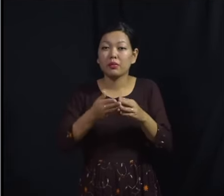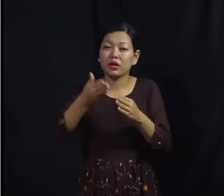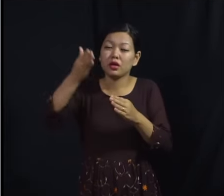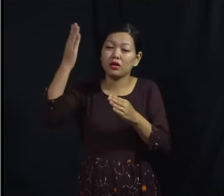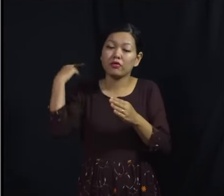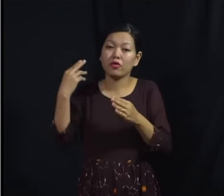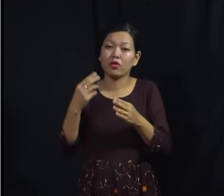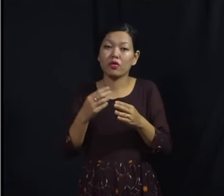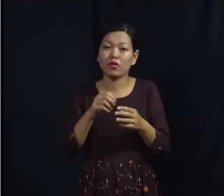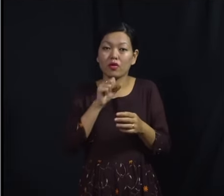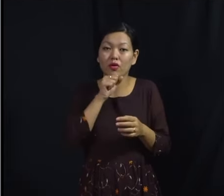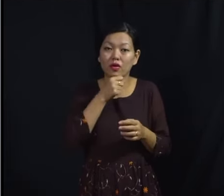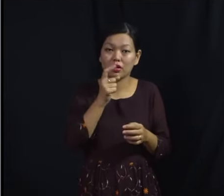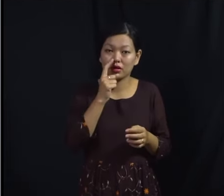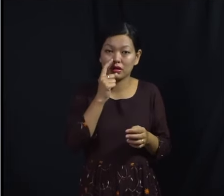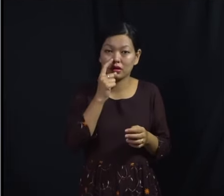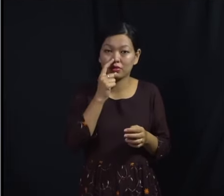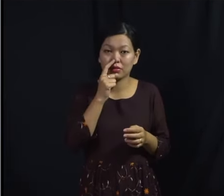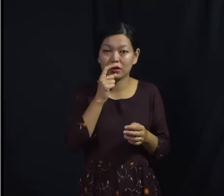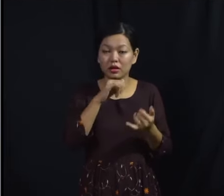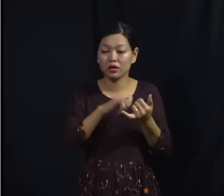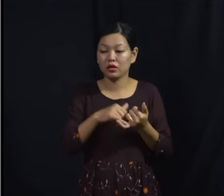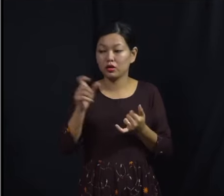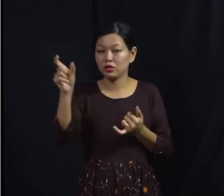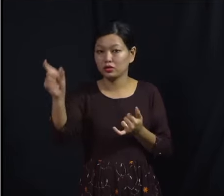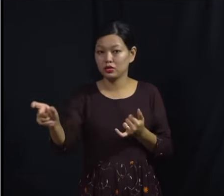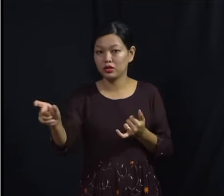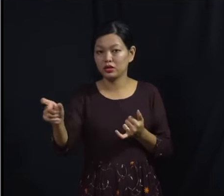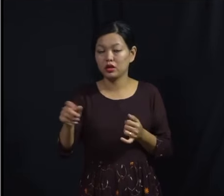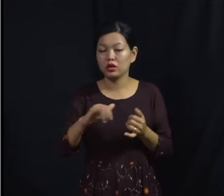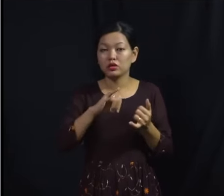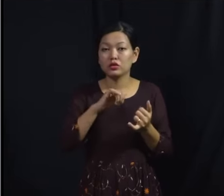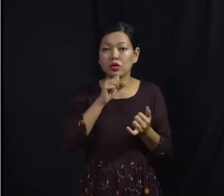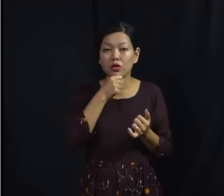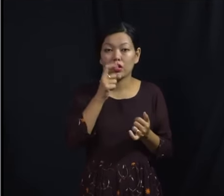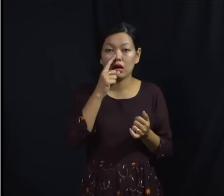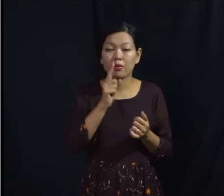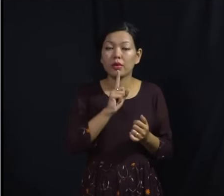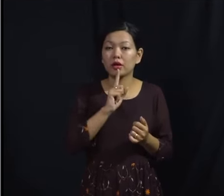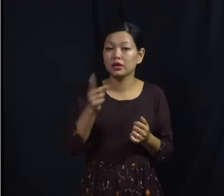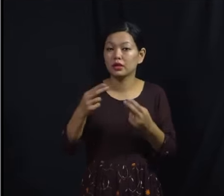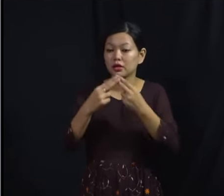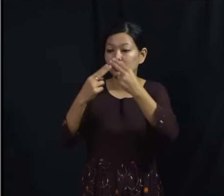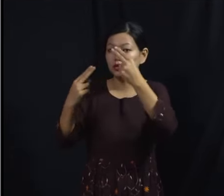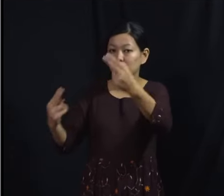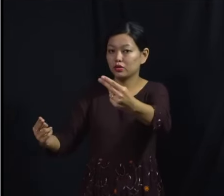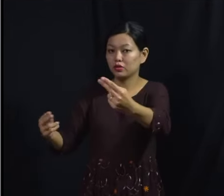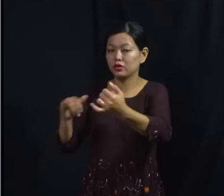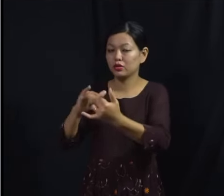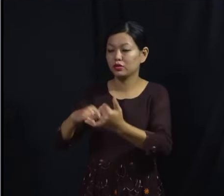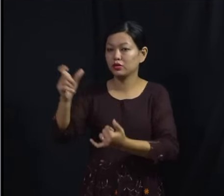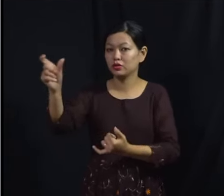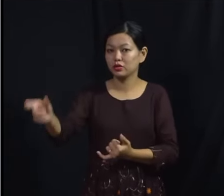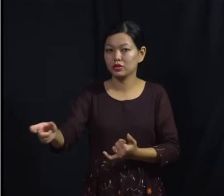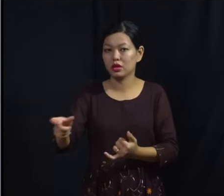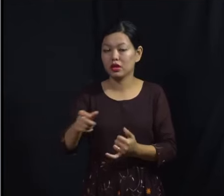in that story, the frogs went on a race and to raise up a castle. And in the long run,